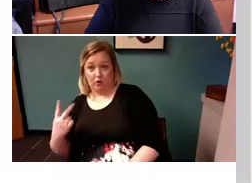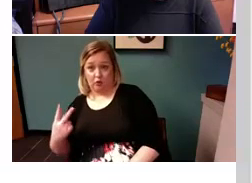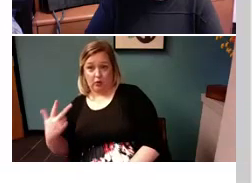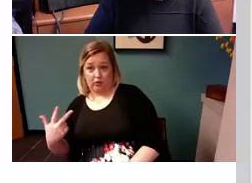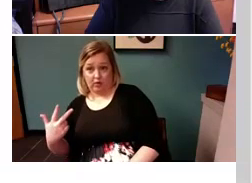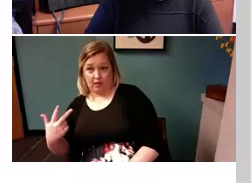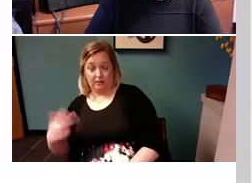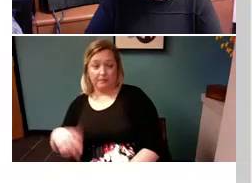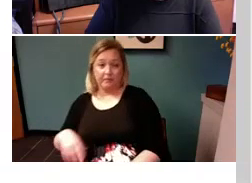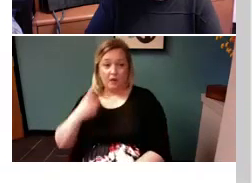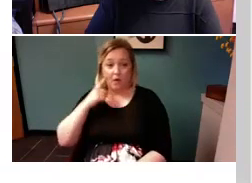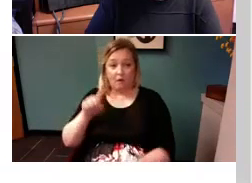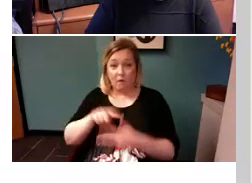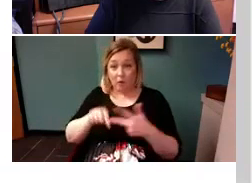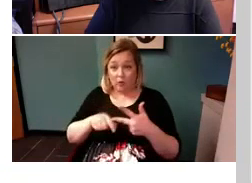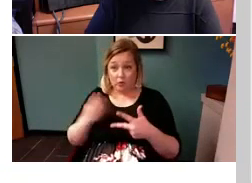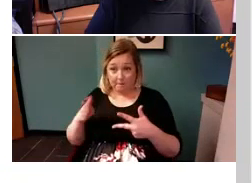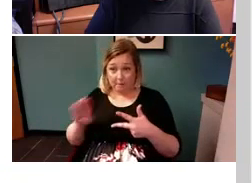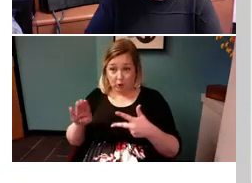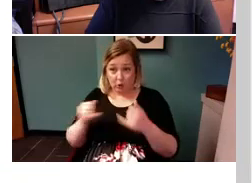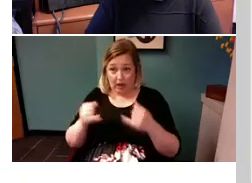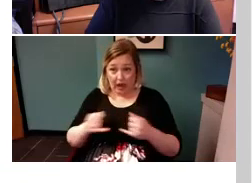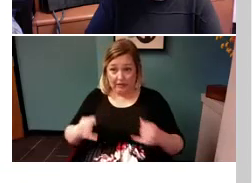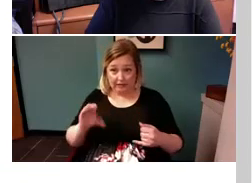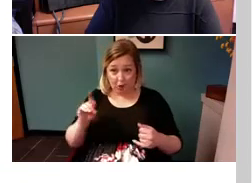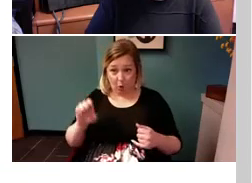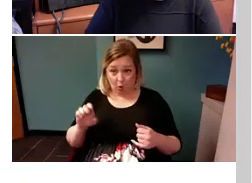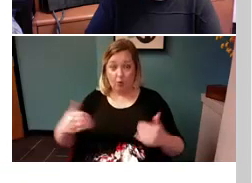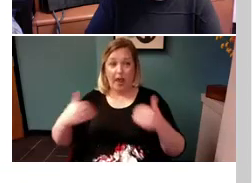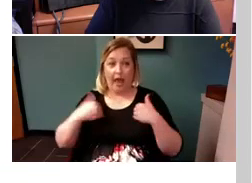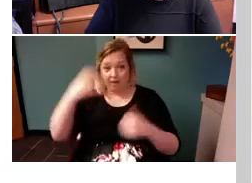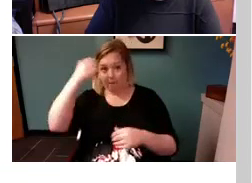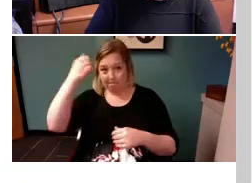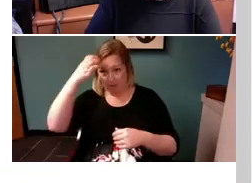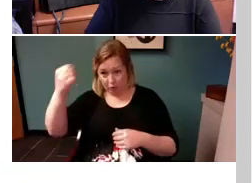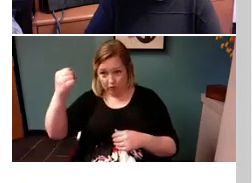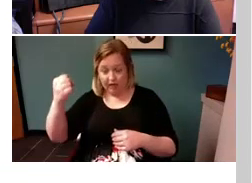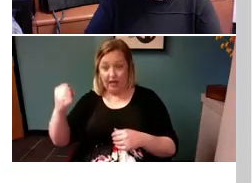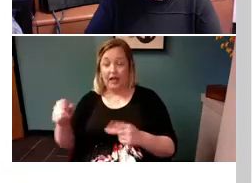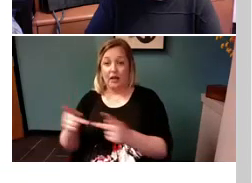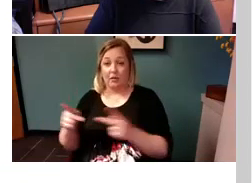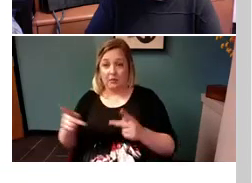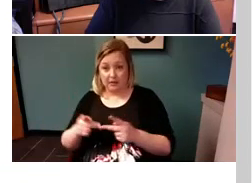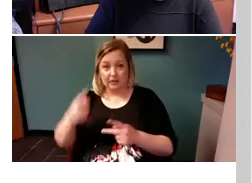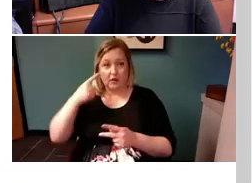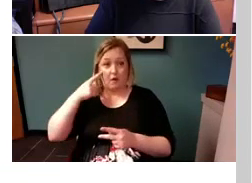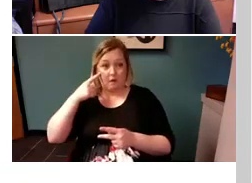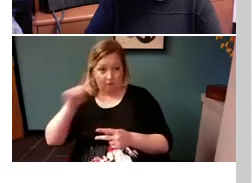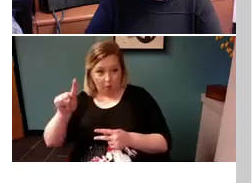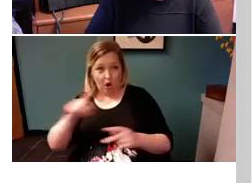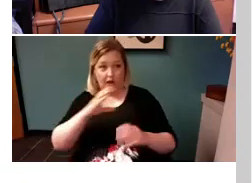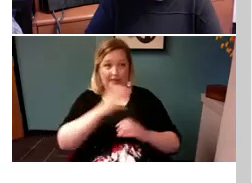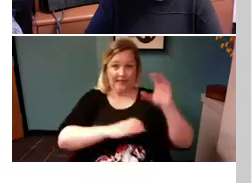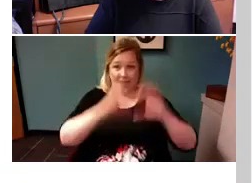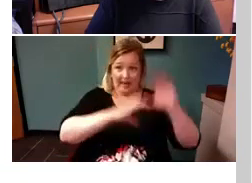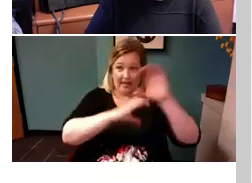for these 3 lines of code, we have the memory allocations for this heap and stack. Type in yes or no if you